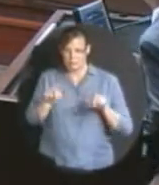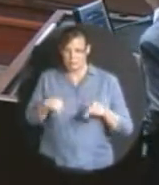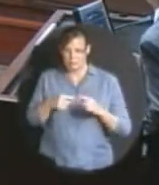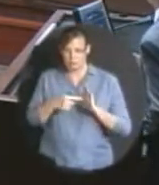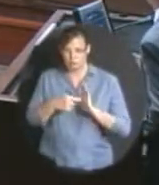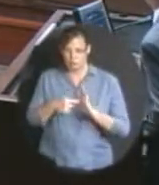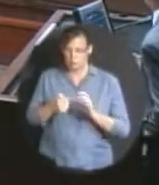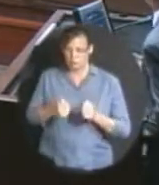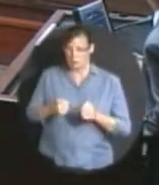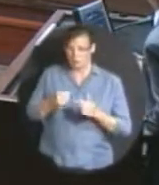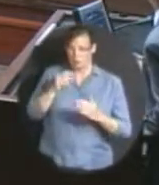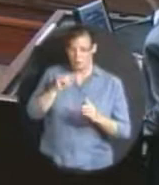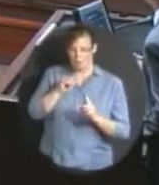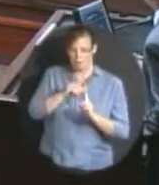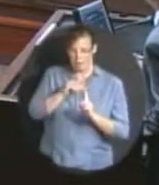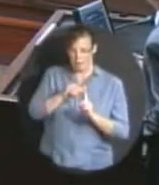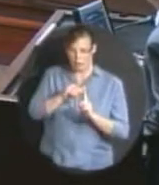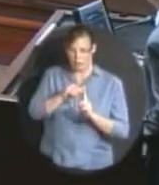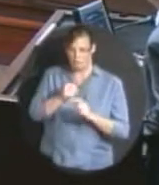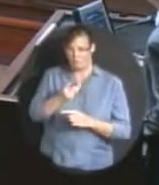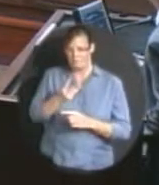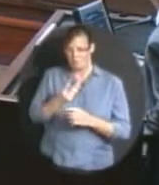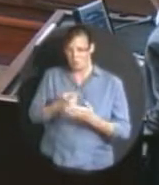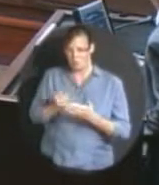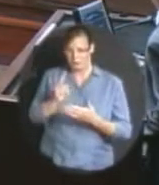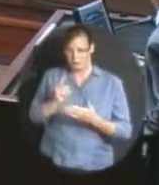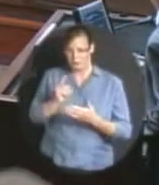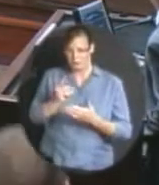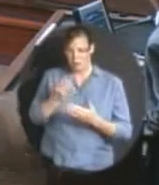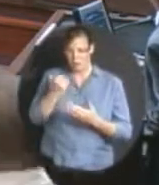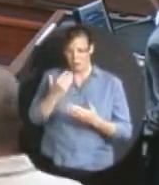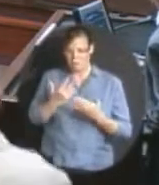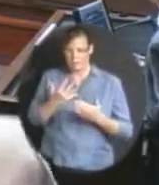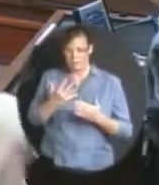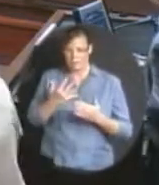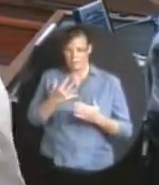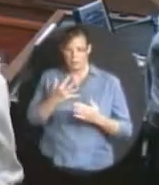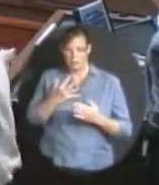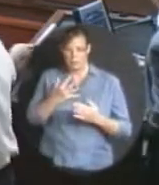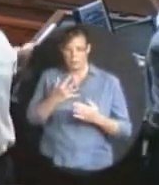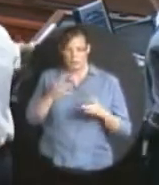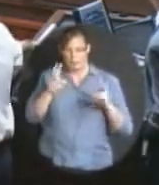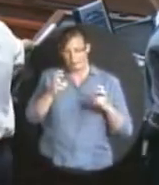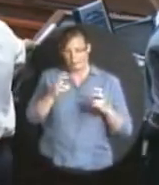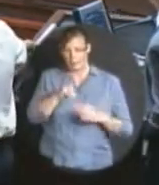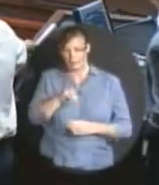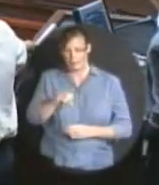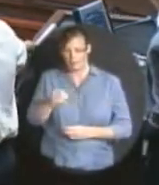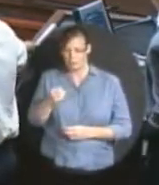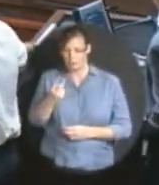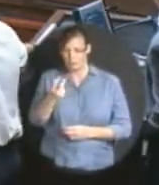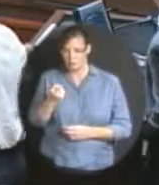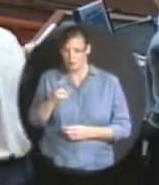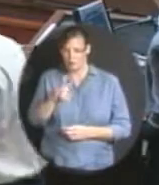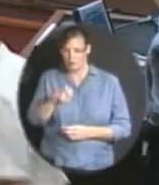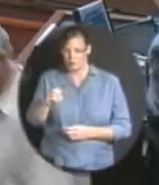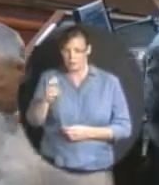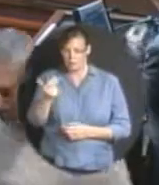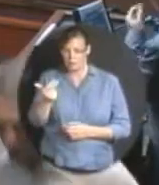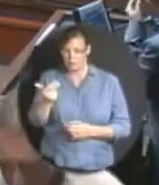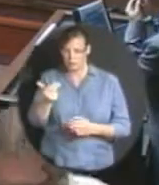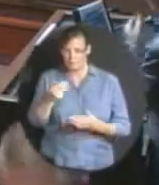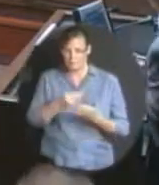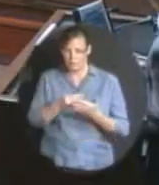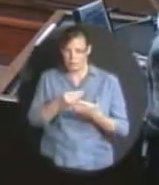just a quick reminder from a couple weeks ago, the main topic this evening, our 2012-13 budget and some of the